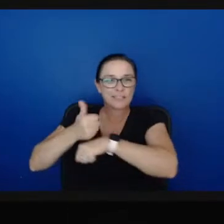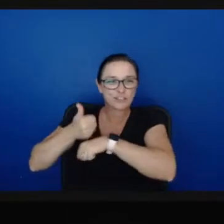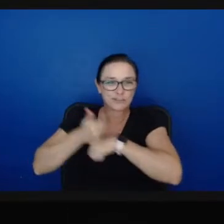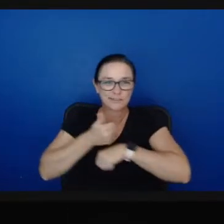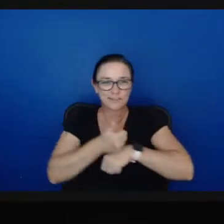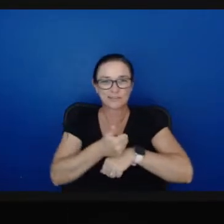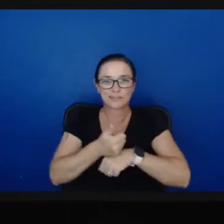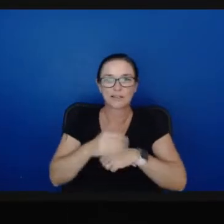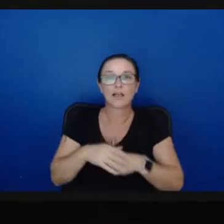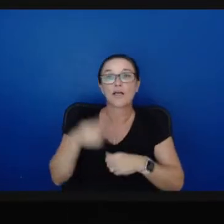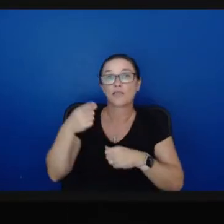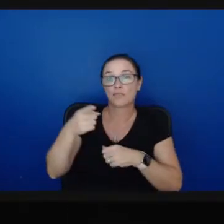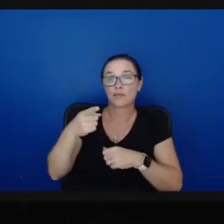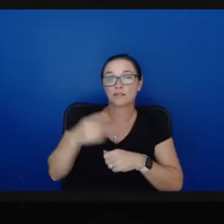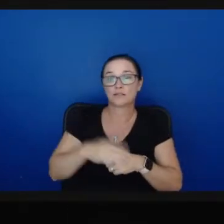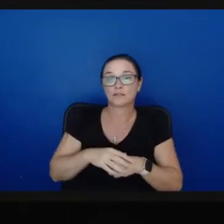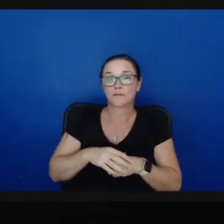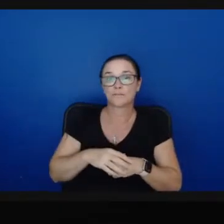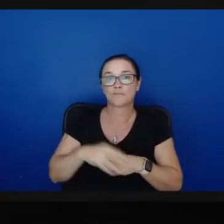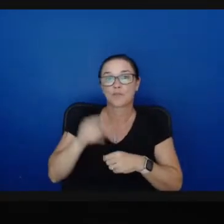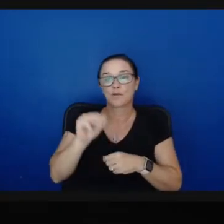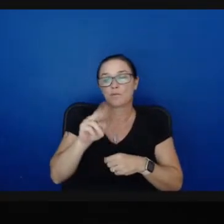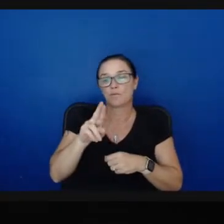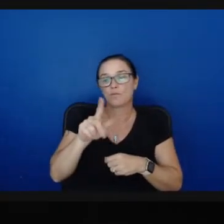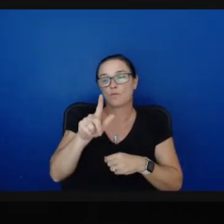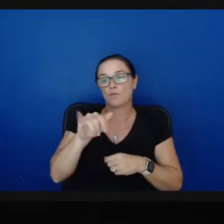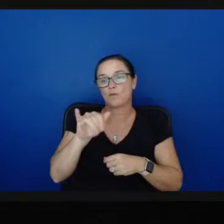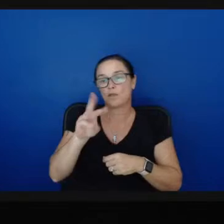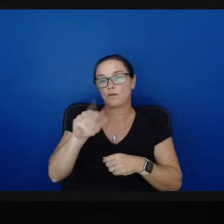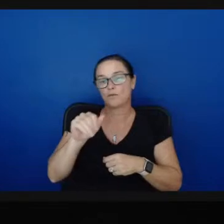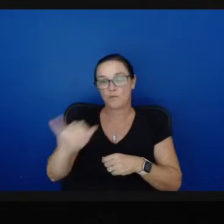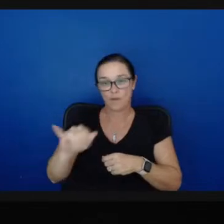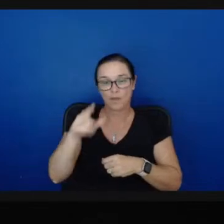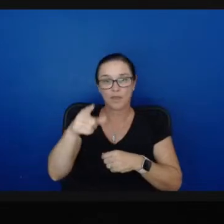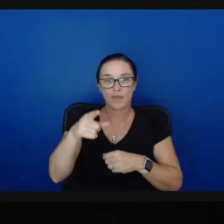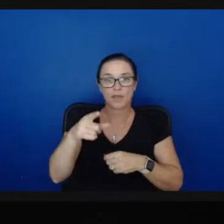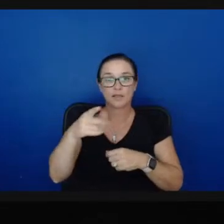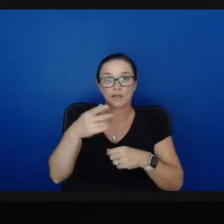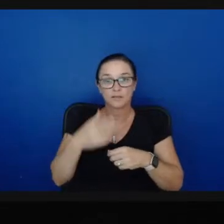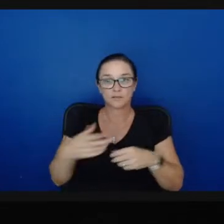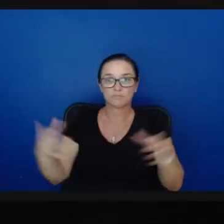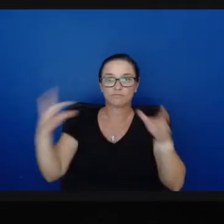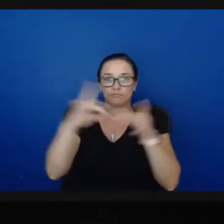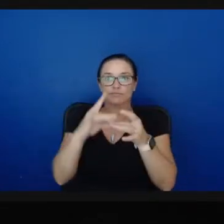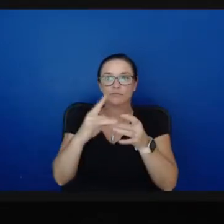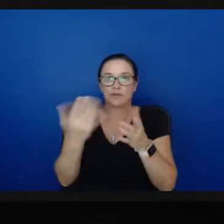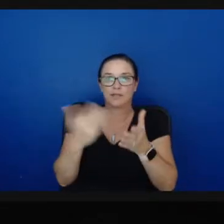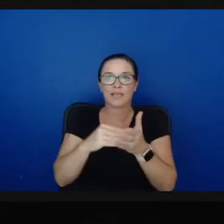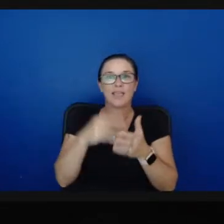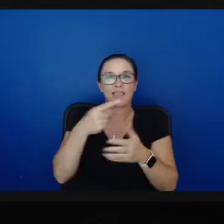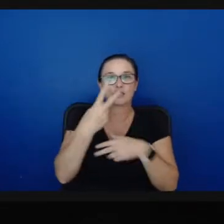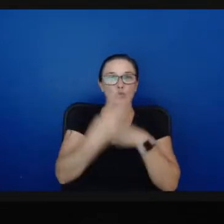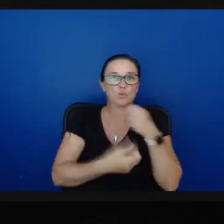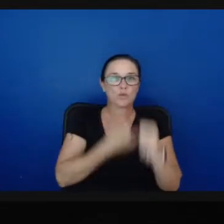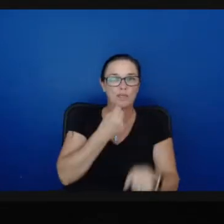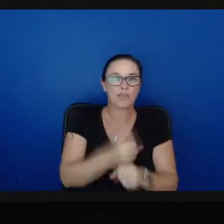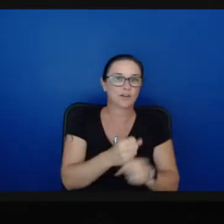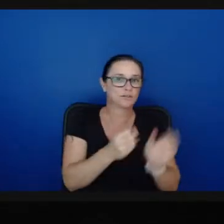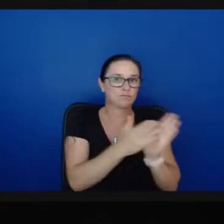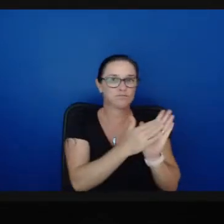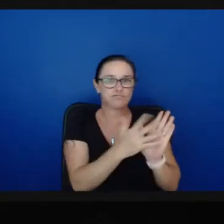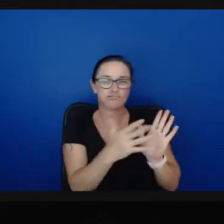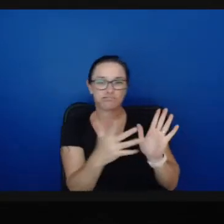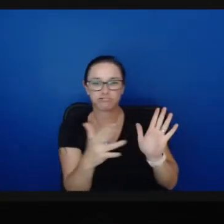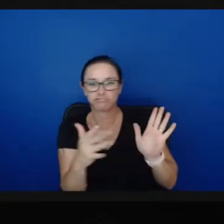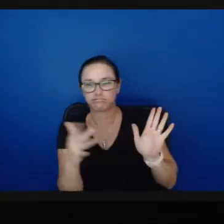here's a station at Muli Vaiopele that's come back online. This is a 2-year plot. So you see it's been offline for all of 2